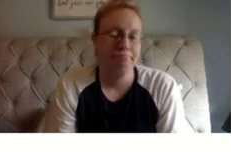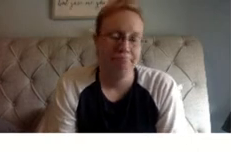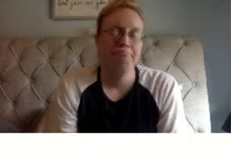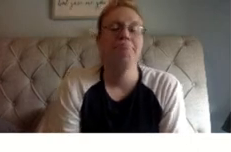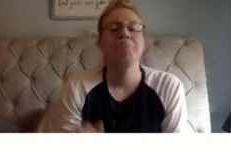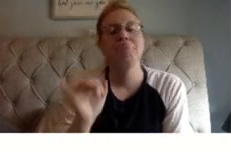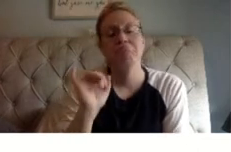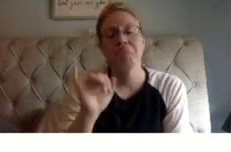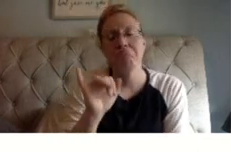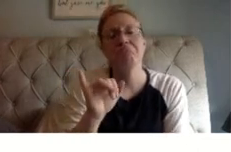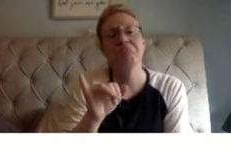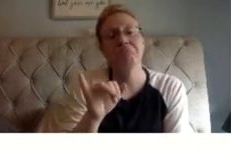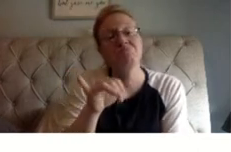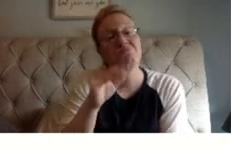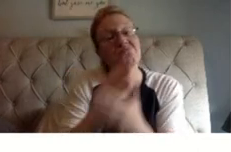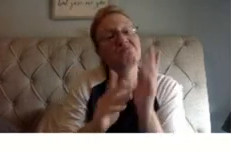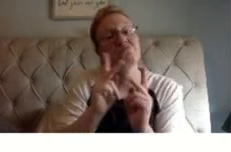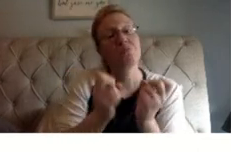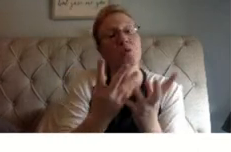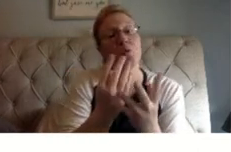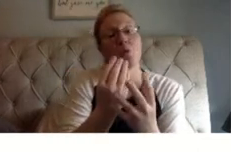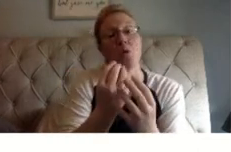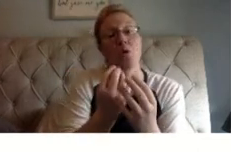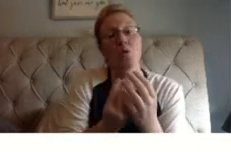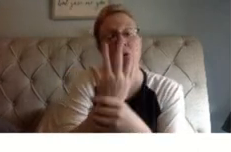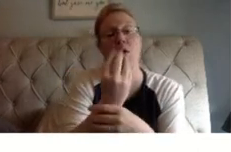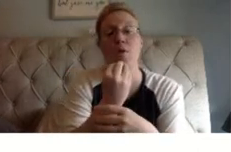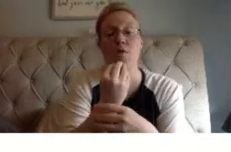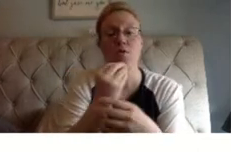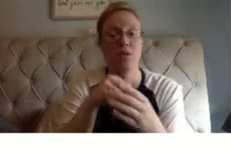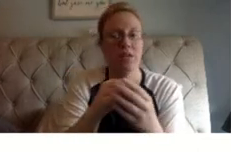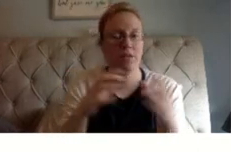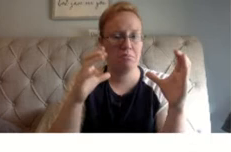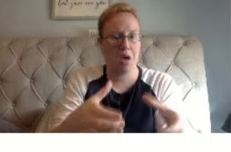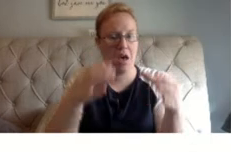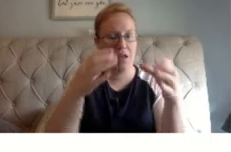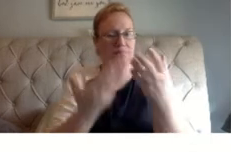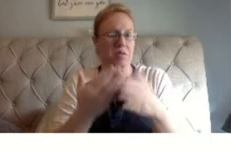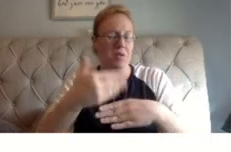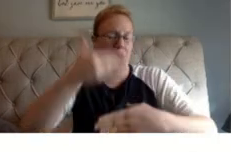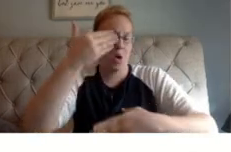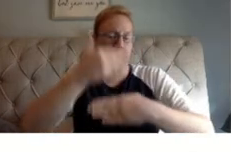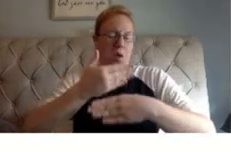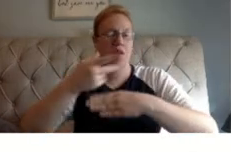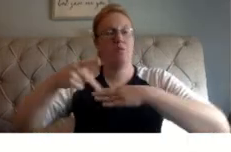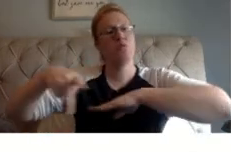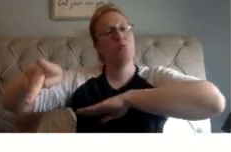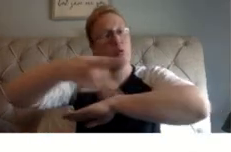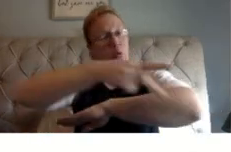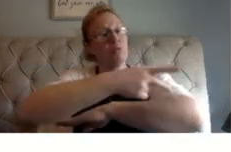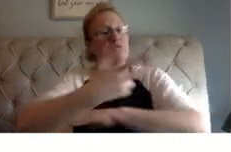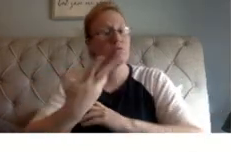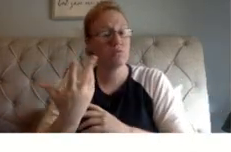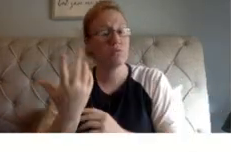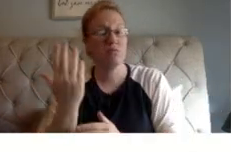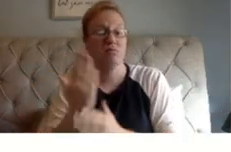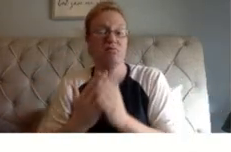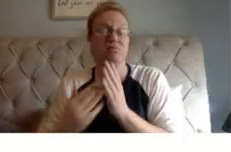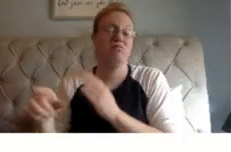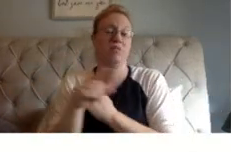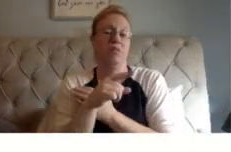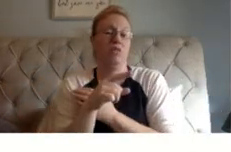backyards. Some people grow food in pots. The pots may be on windowsills or porches. Did some of you grow